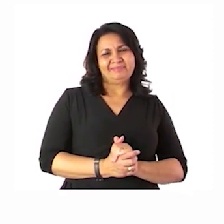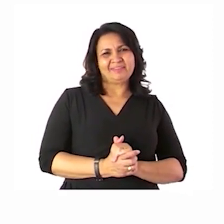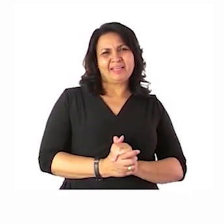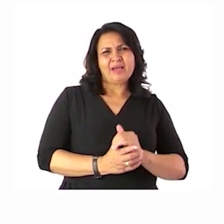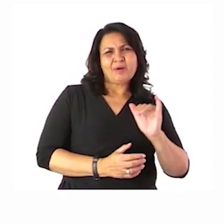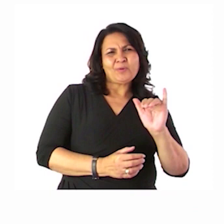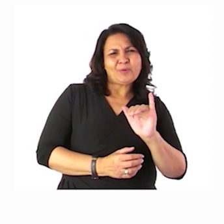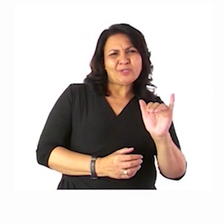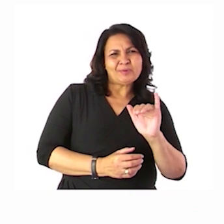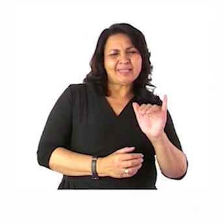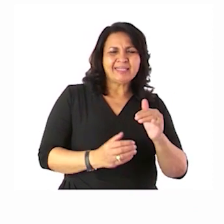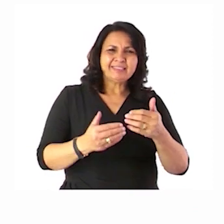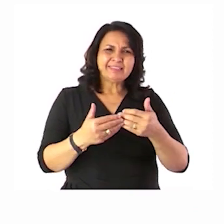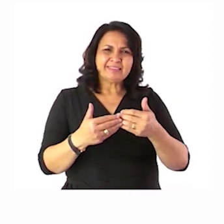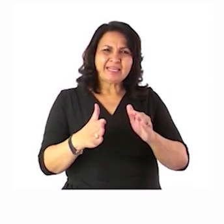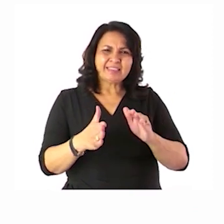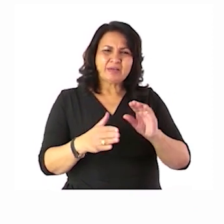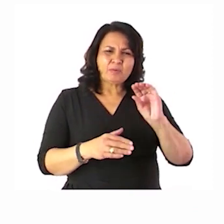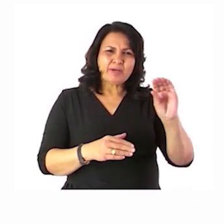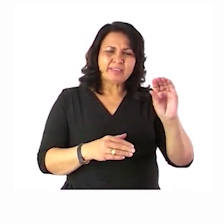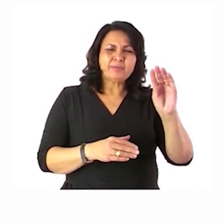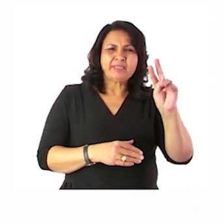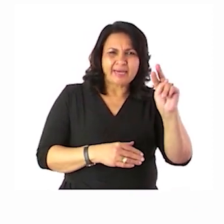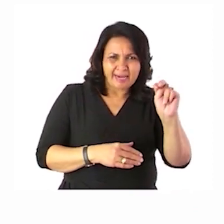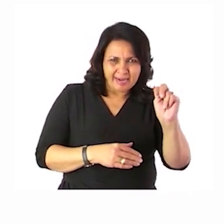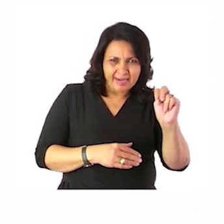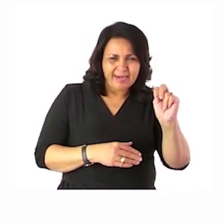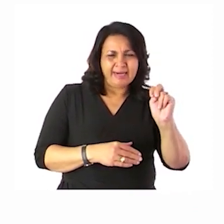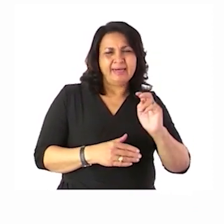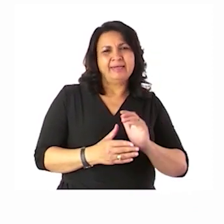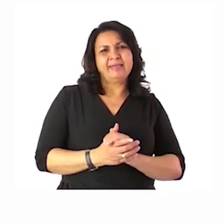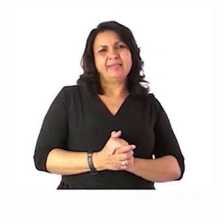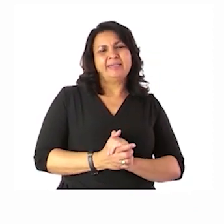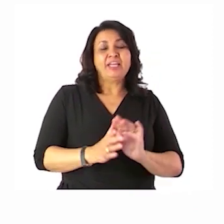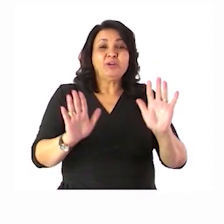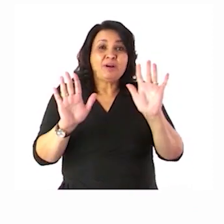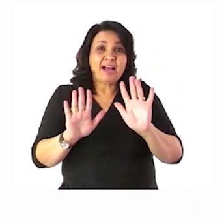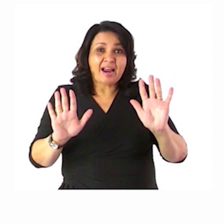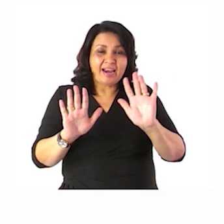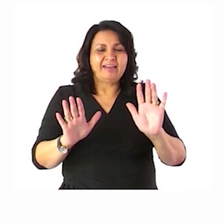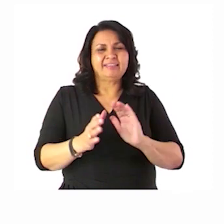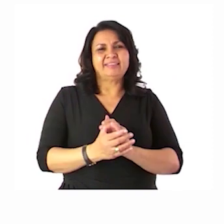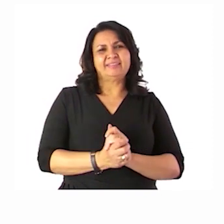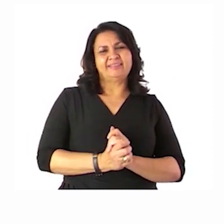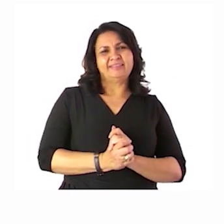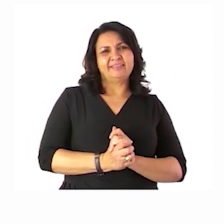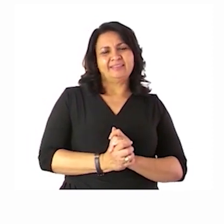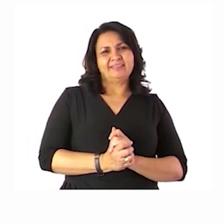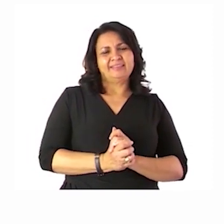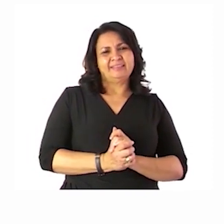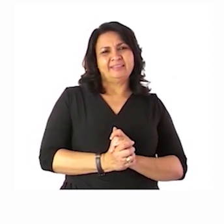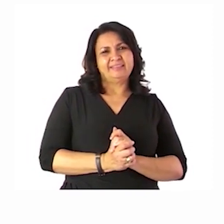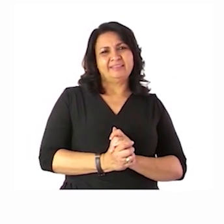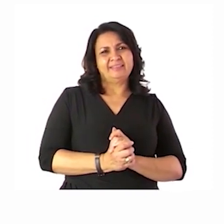are starting so that you can color them in when you are done. The first 2 I will do for you, and the